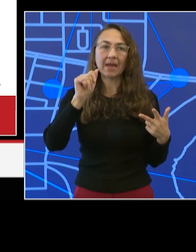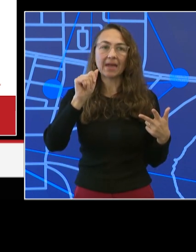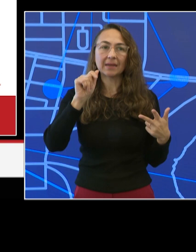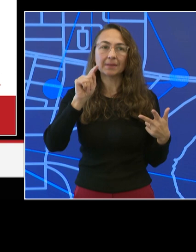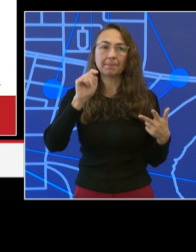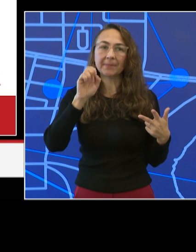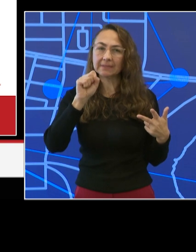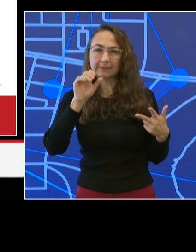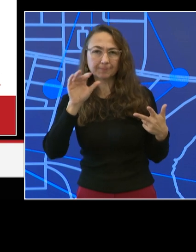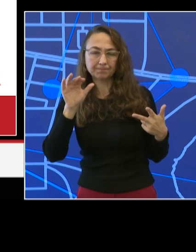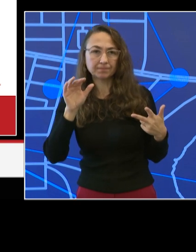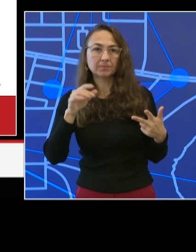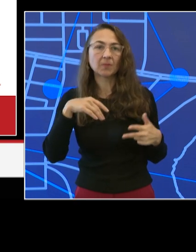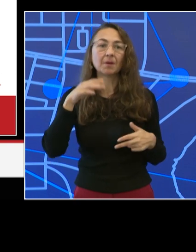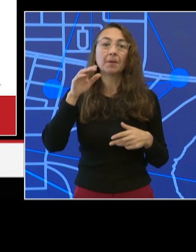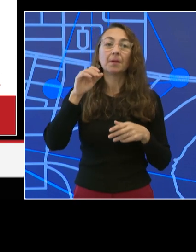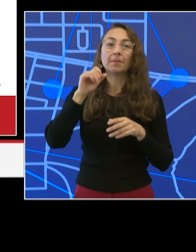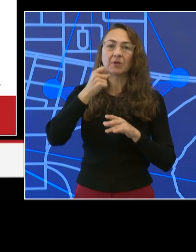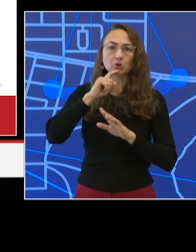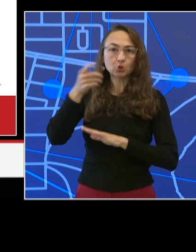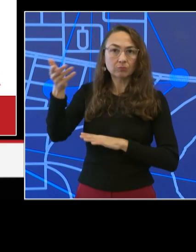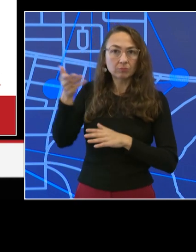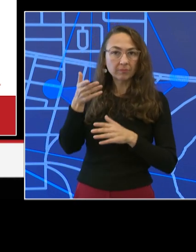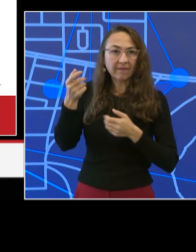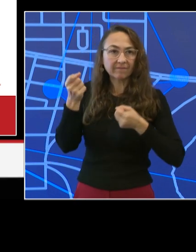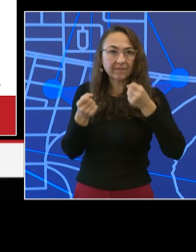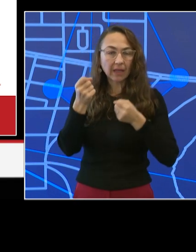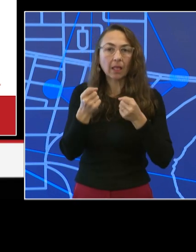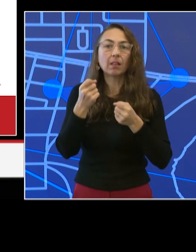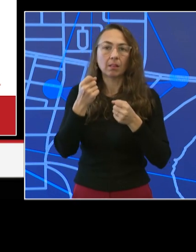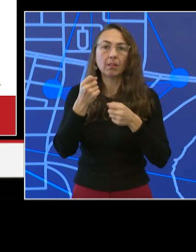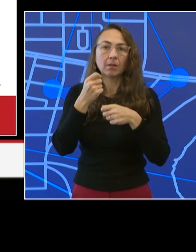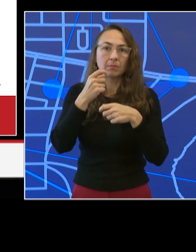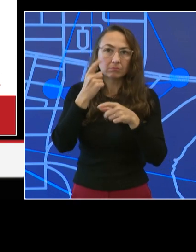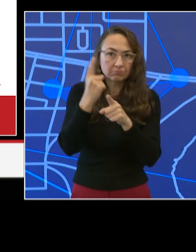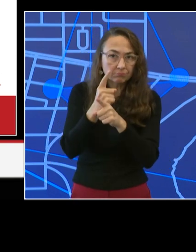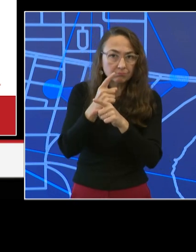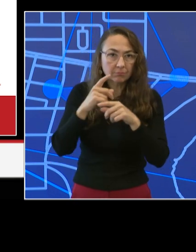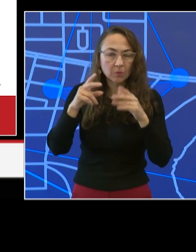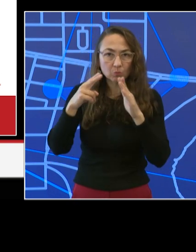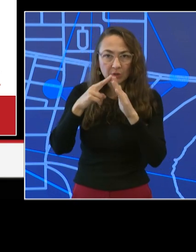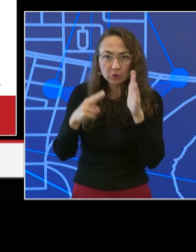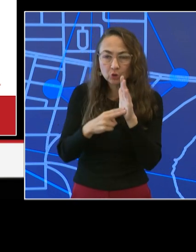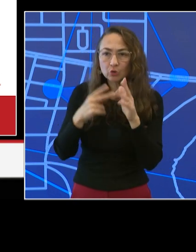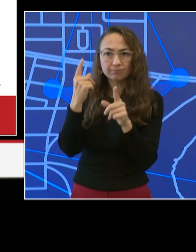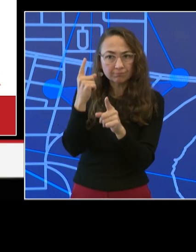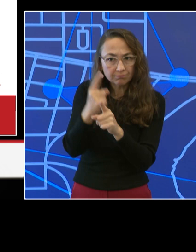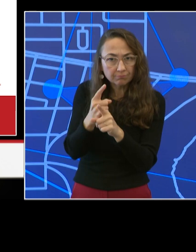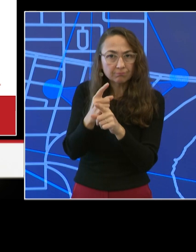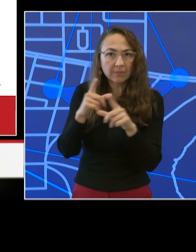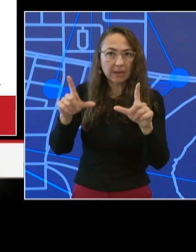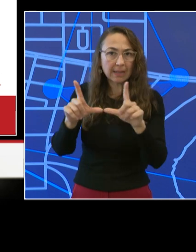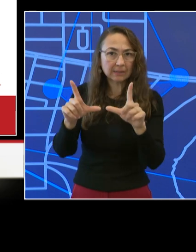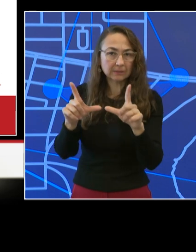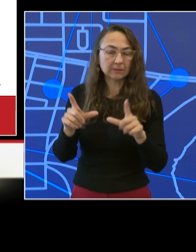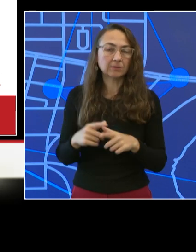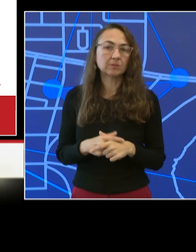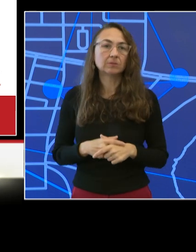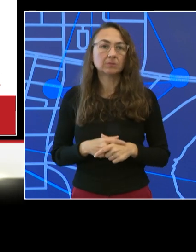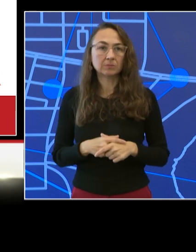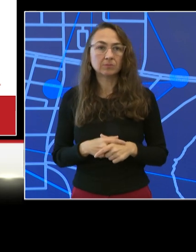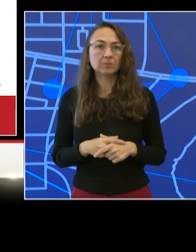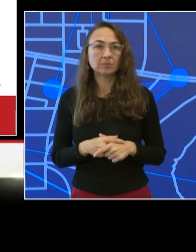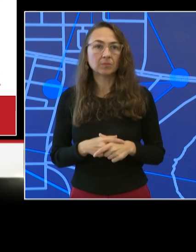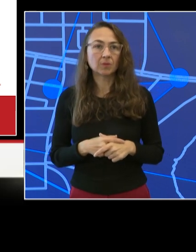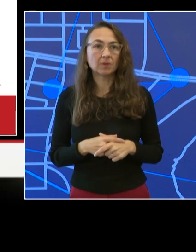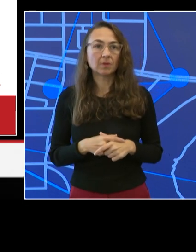You have Fire EMS, who you don't often think about in this context, but they are distributing fentanyl testing strips and Narcan kits. And